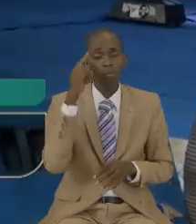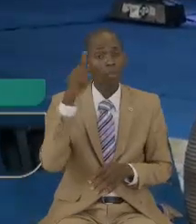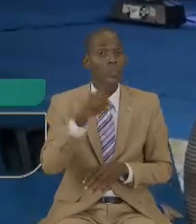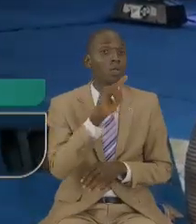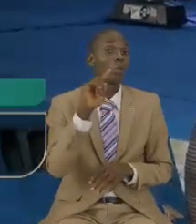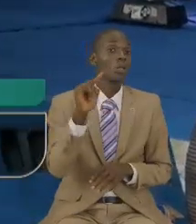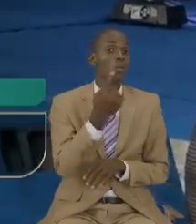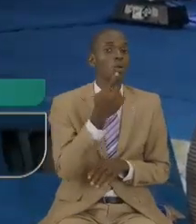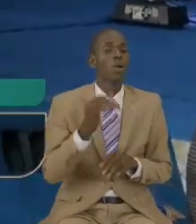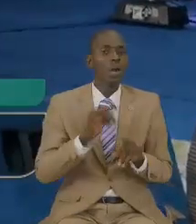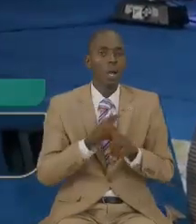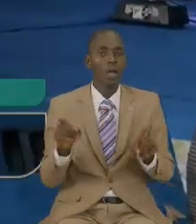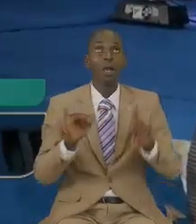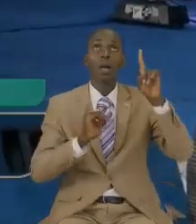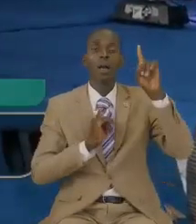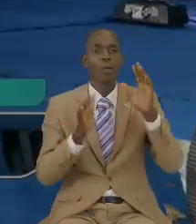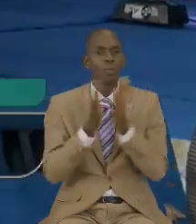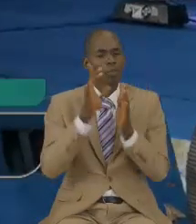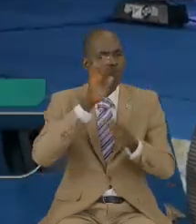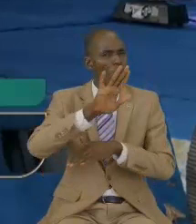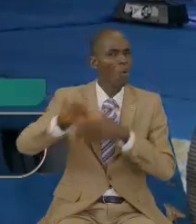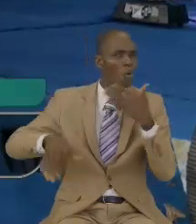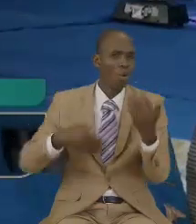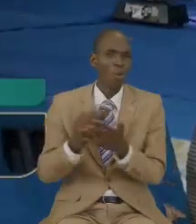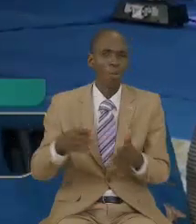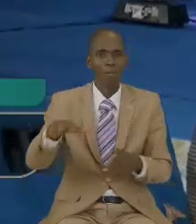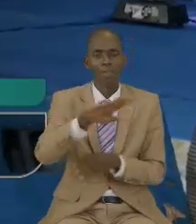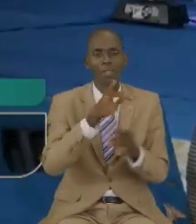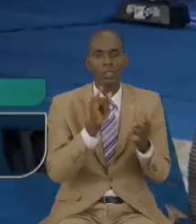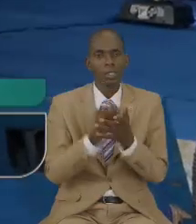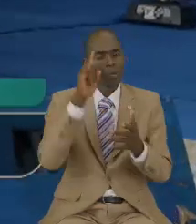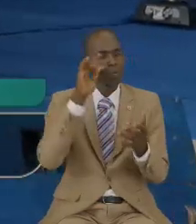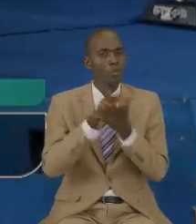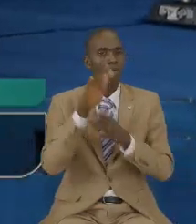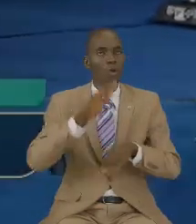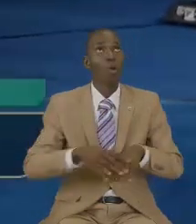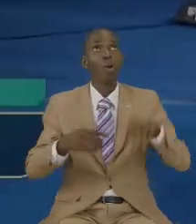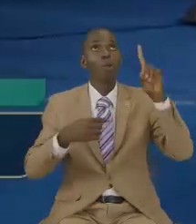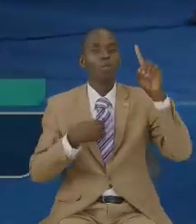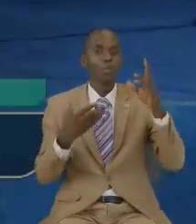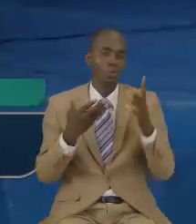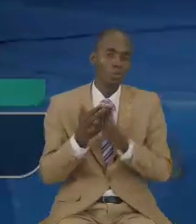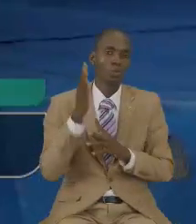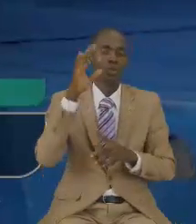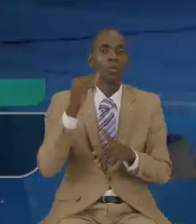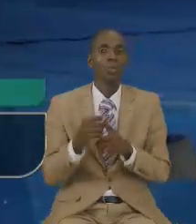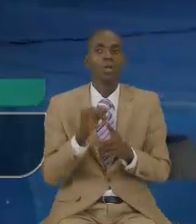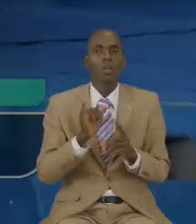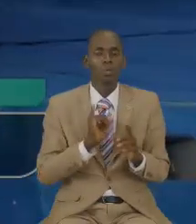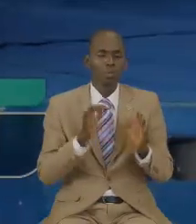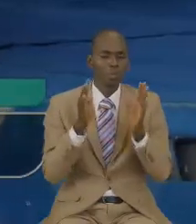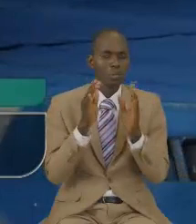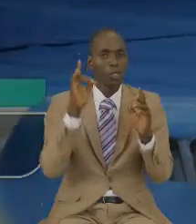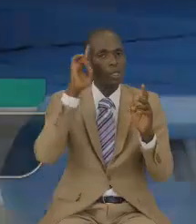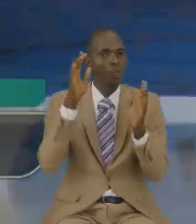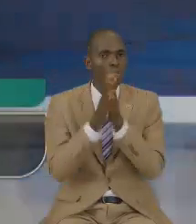for all of them that will believe on me through their word. He prayed for those apostles and